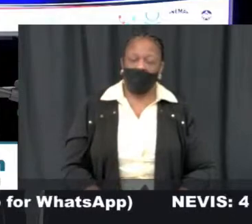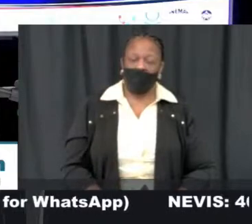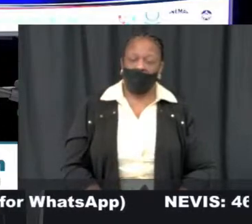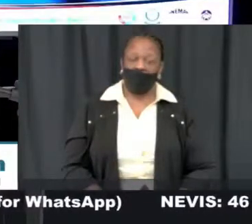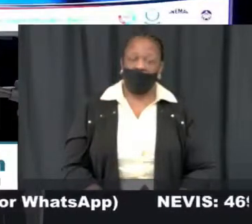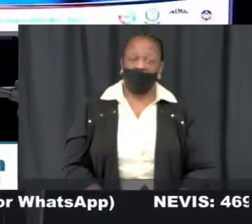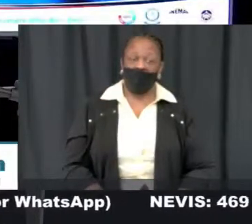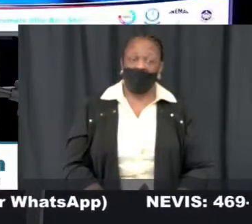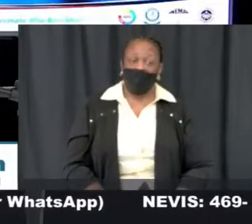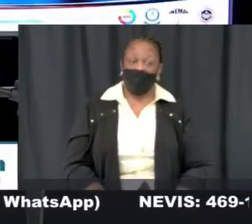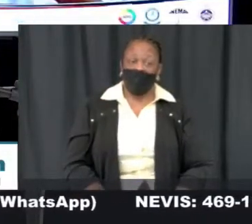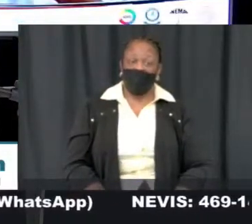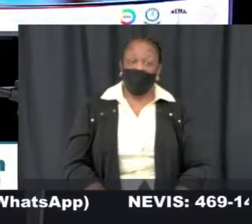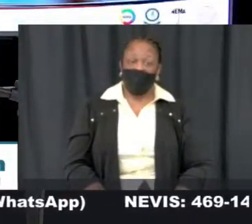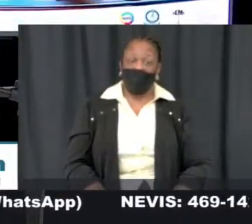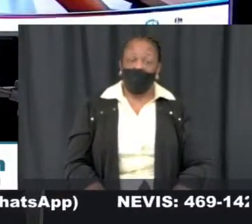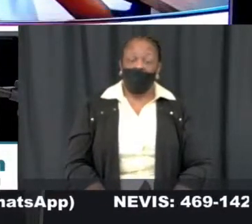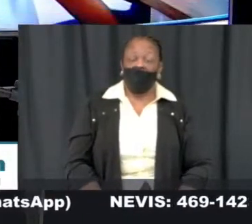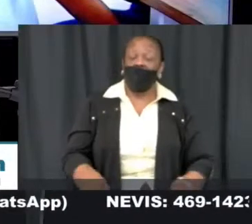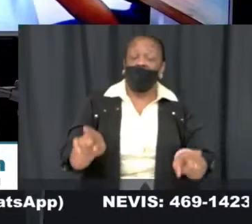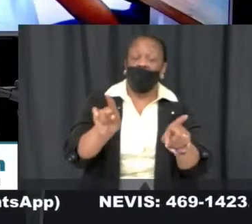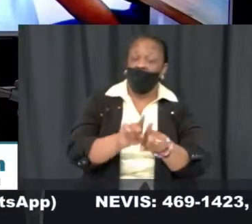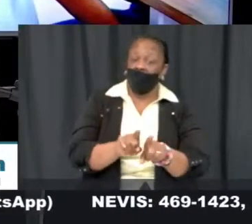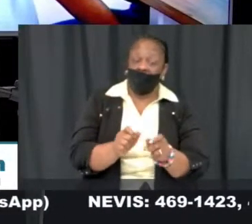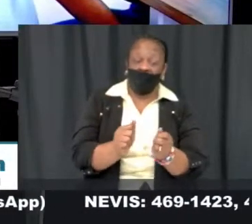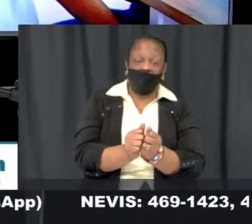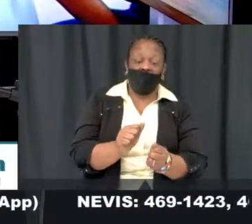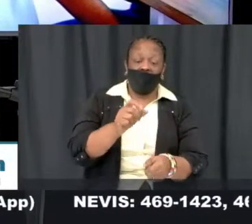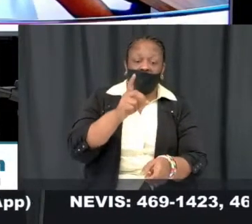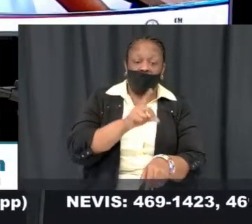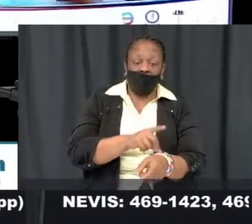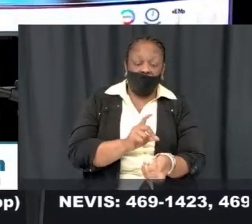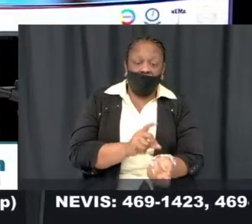lady who don't even speak, humble by nature,